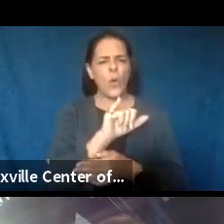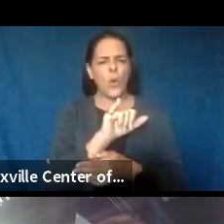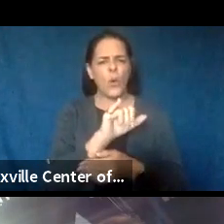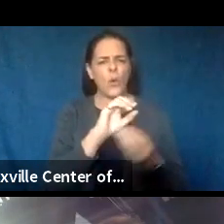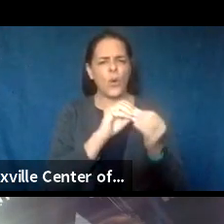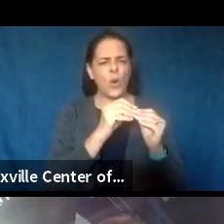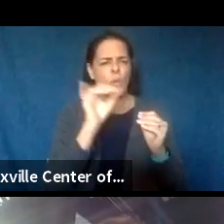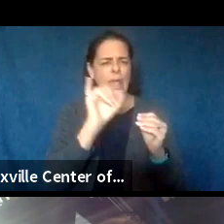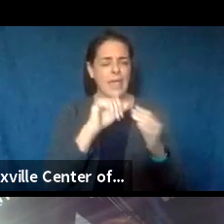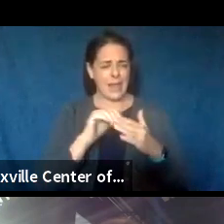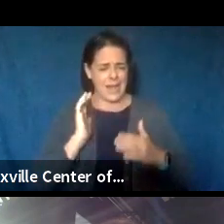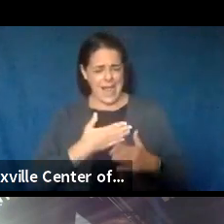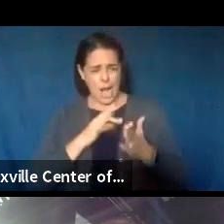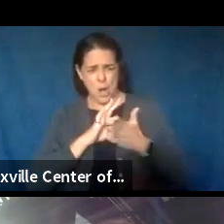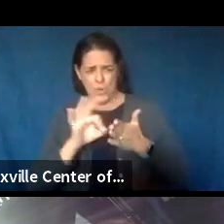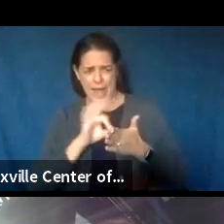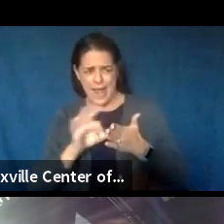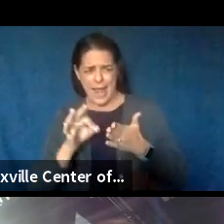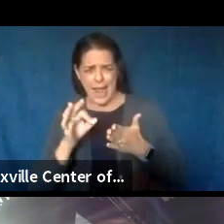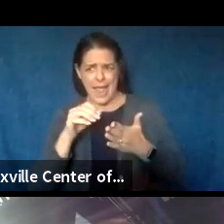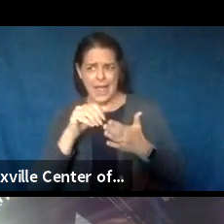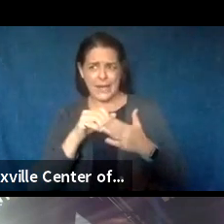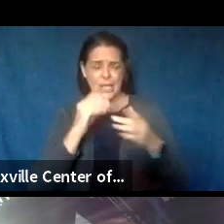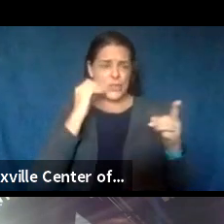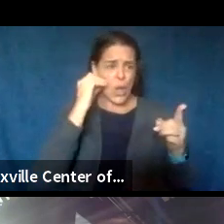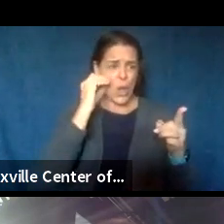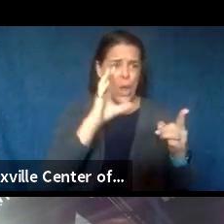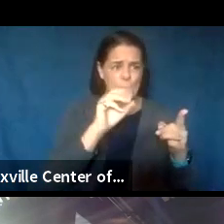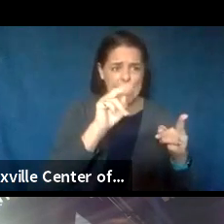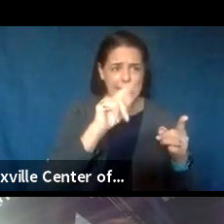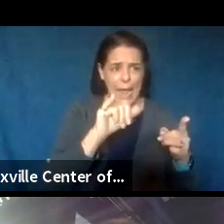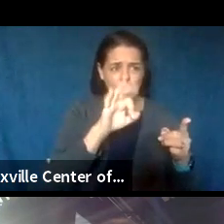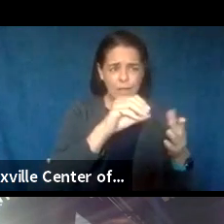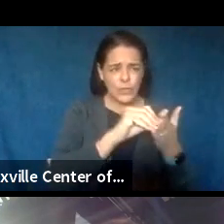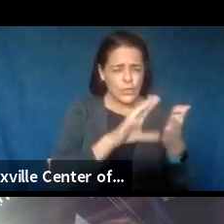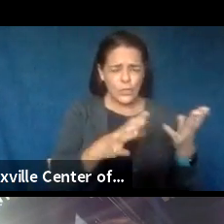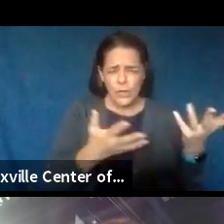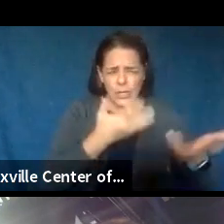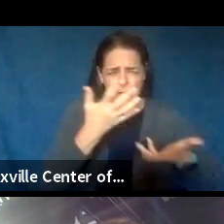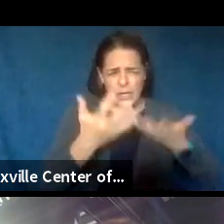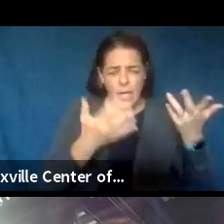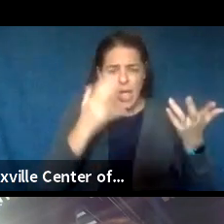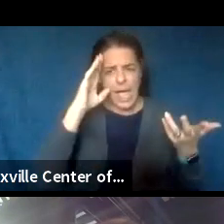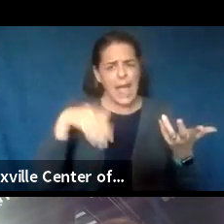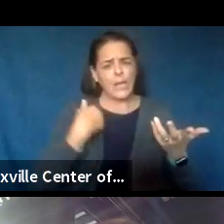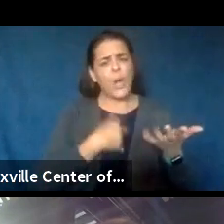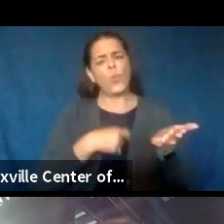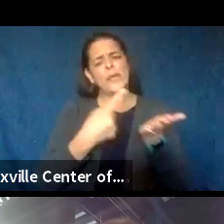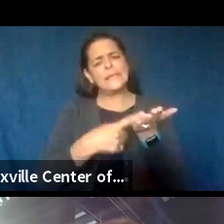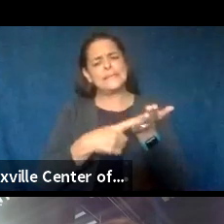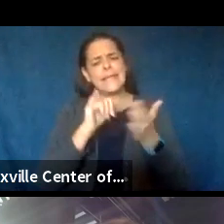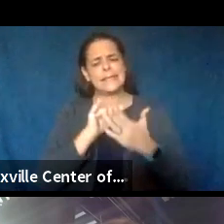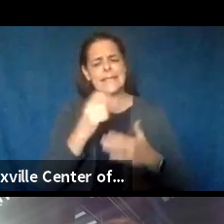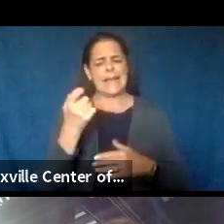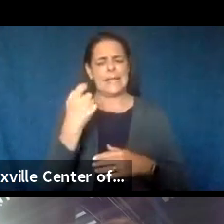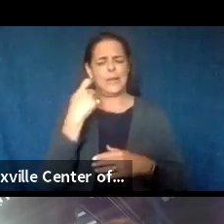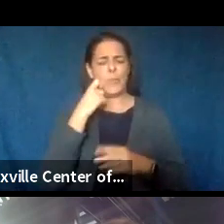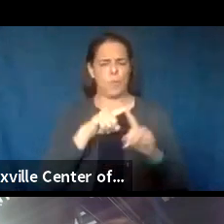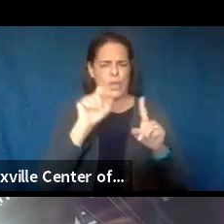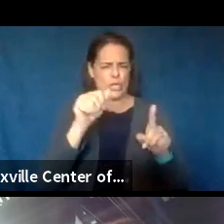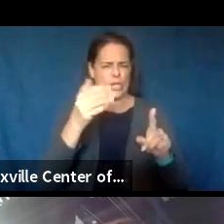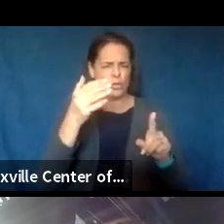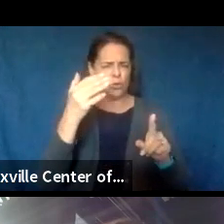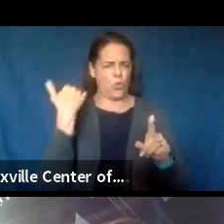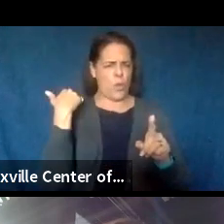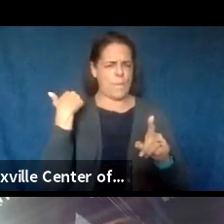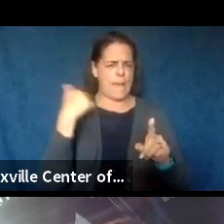our count, into the home county of the student? And I said that, I know we went over that a little bit, but could you refresh our memory on that,